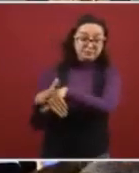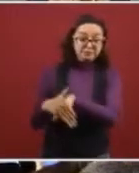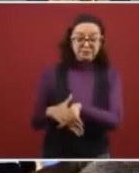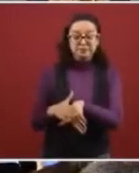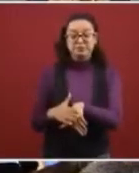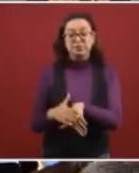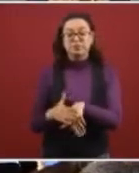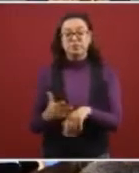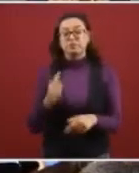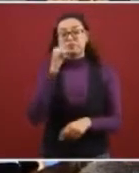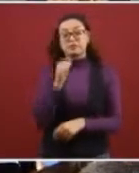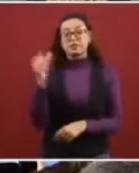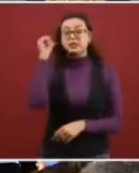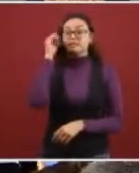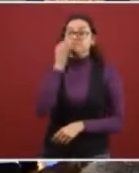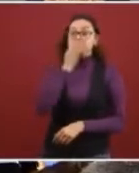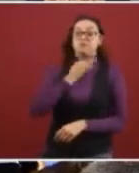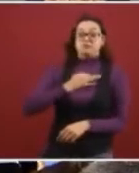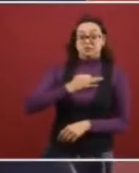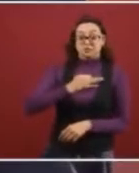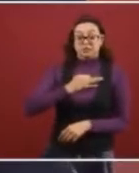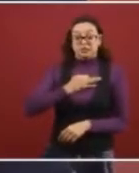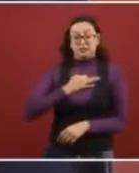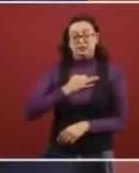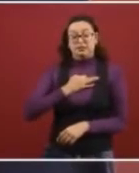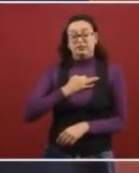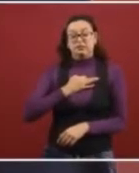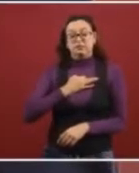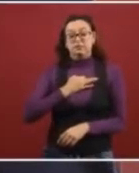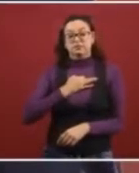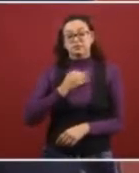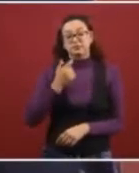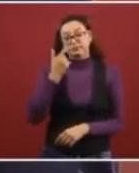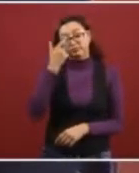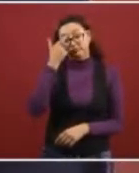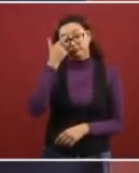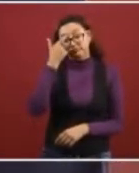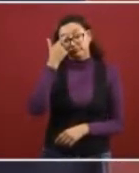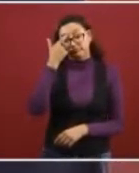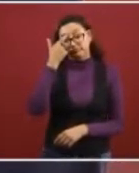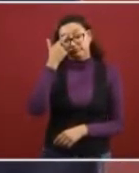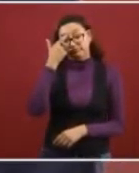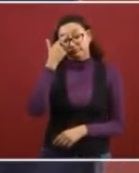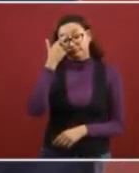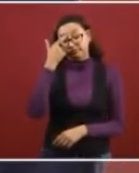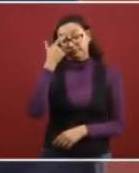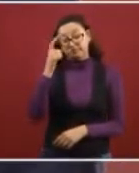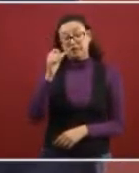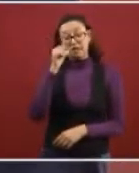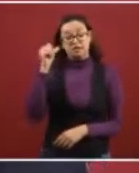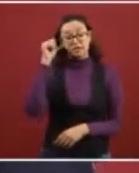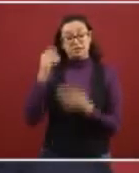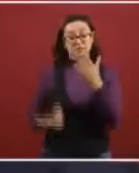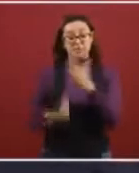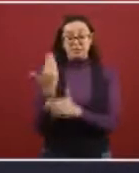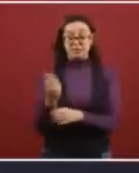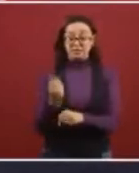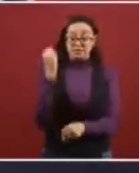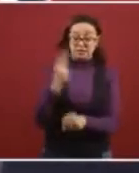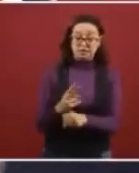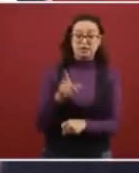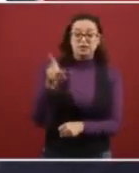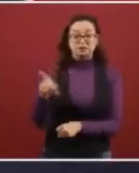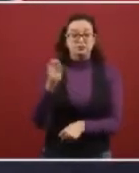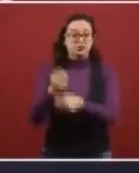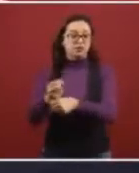fui informado ayer. I was informed yesterday in the morning. Temprano de estos hechos. In the early about